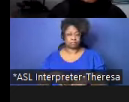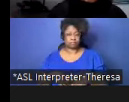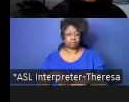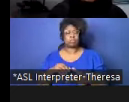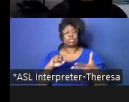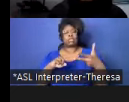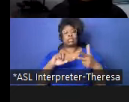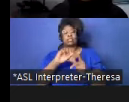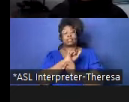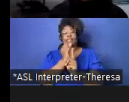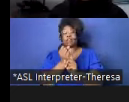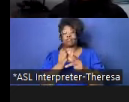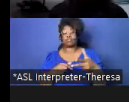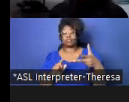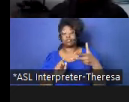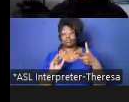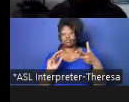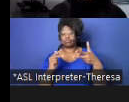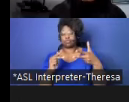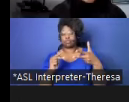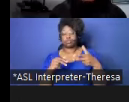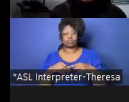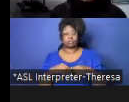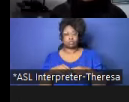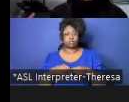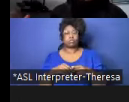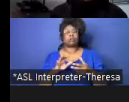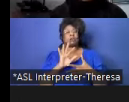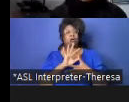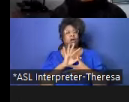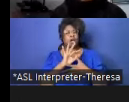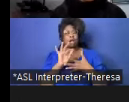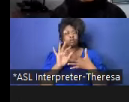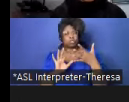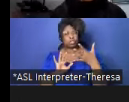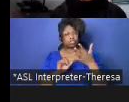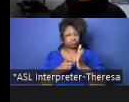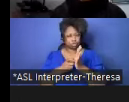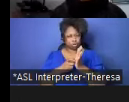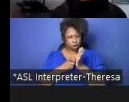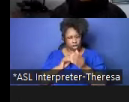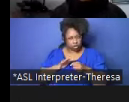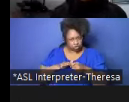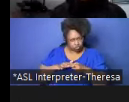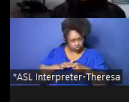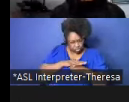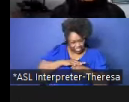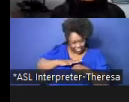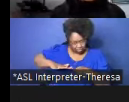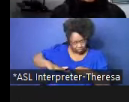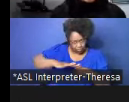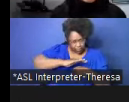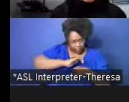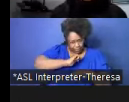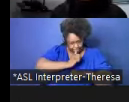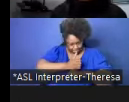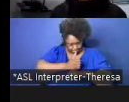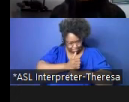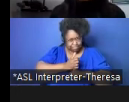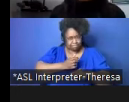of options that are on the table that would require regional coordination in order to advance